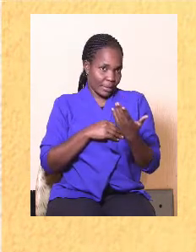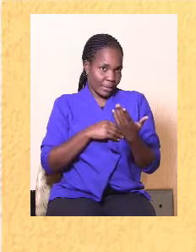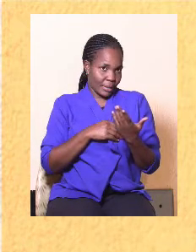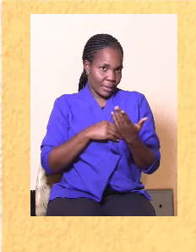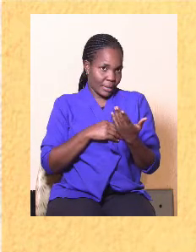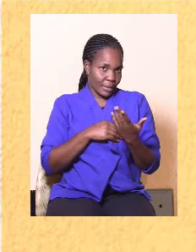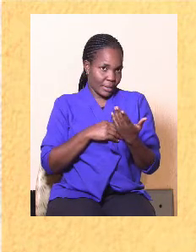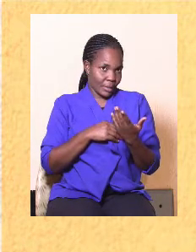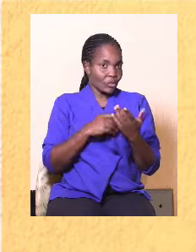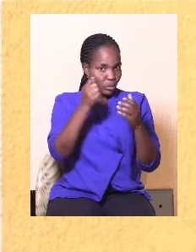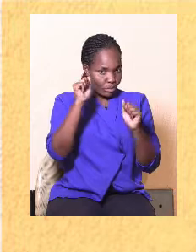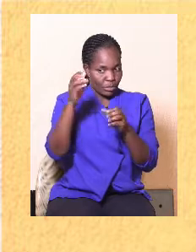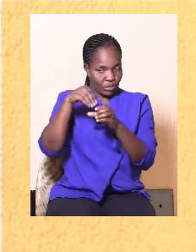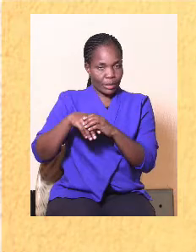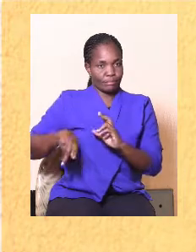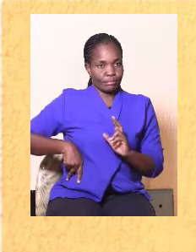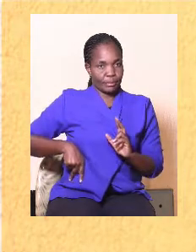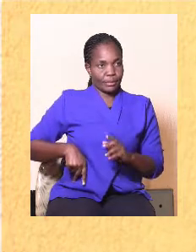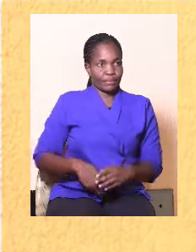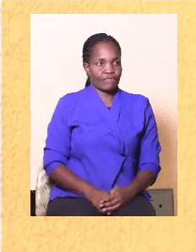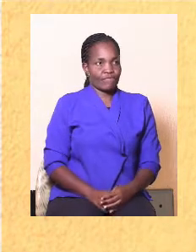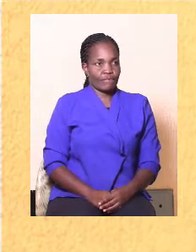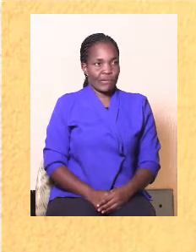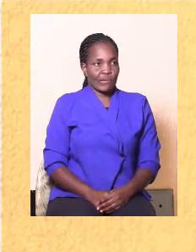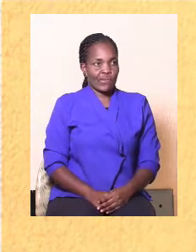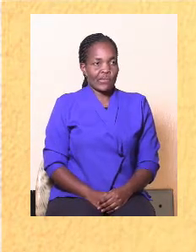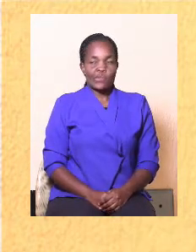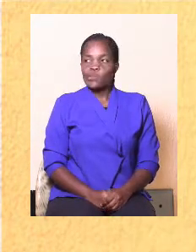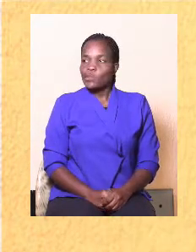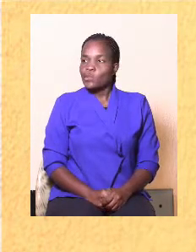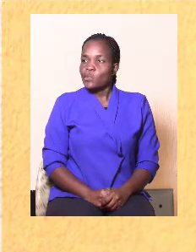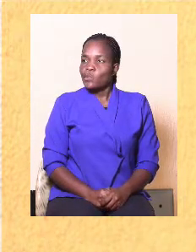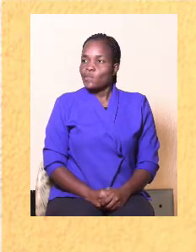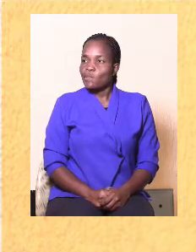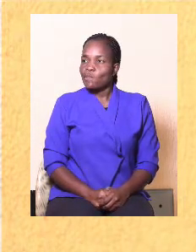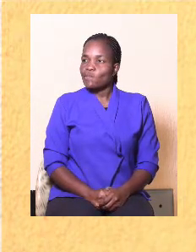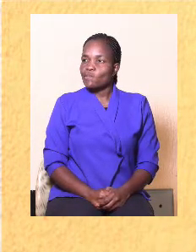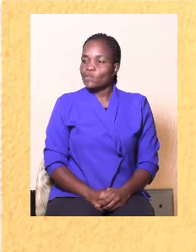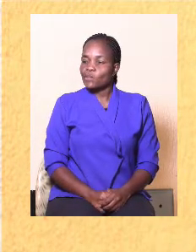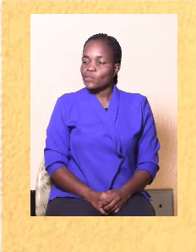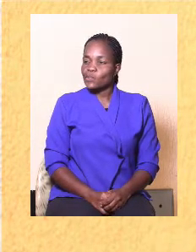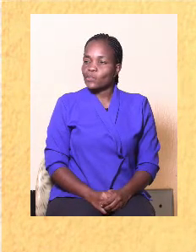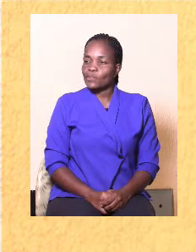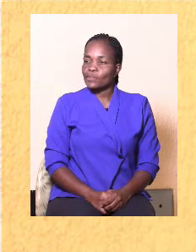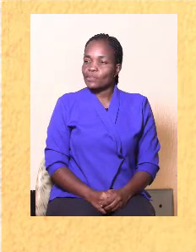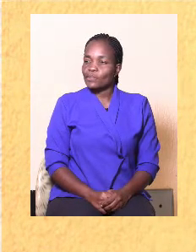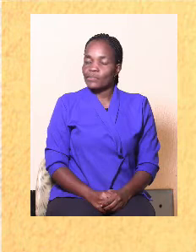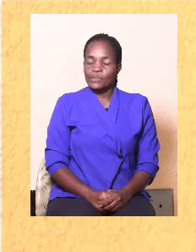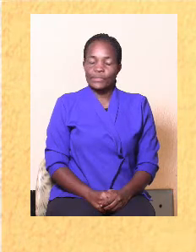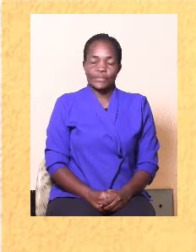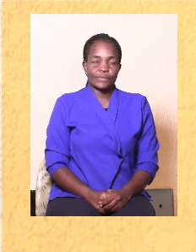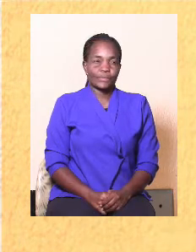have described. Don't receive old age pension, etc., etc., etc.